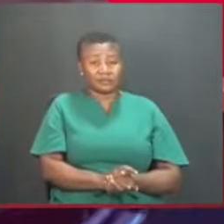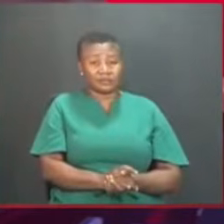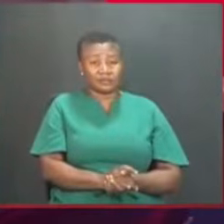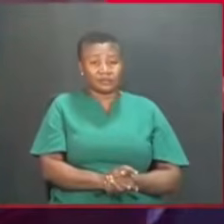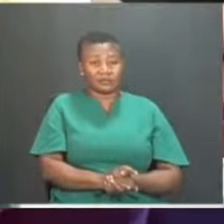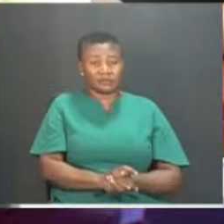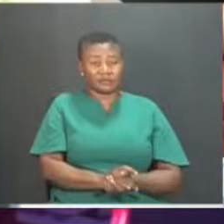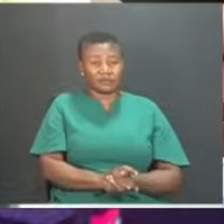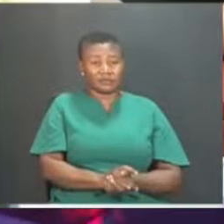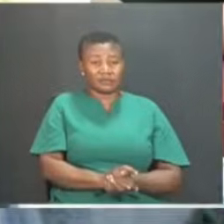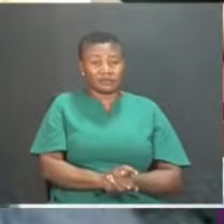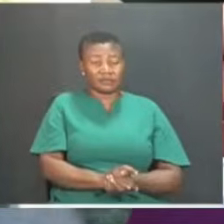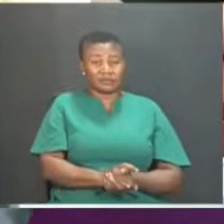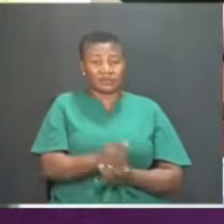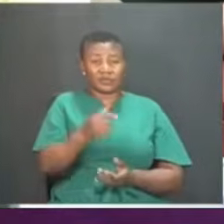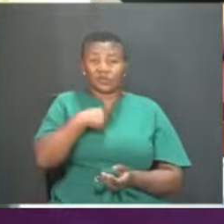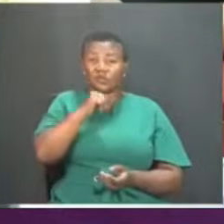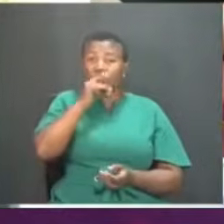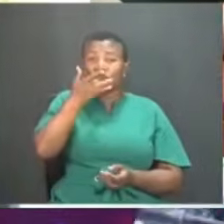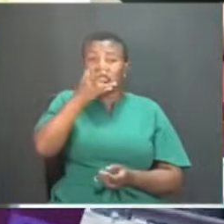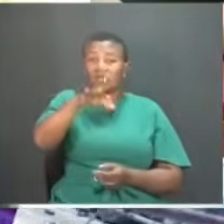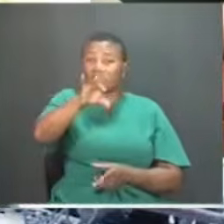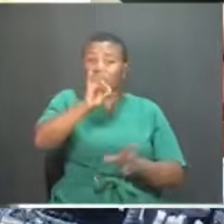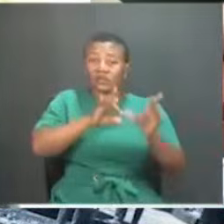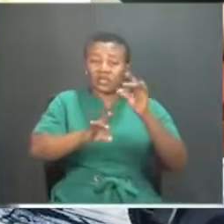Yes, and they told me why I was deselected